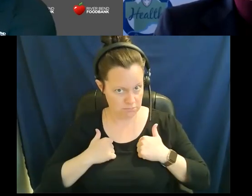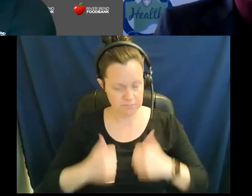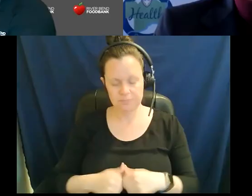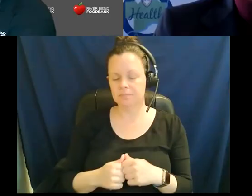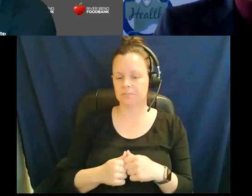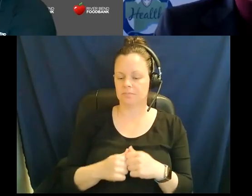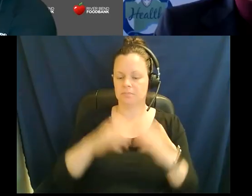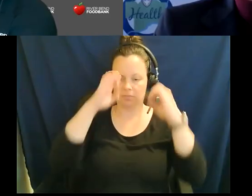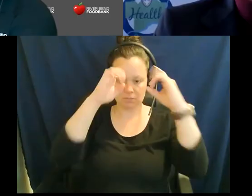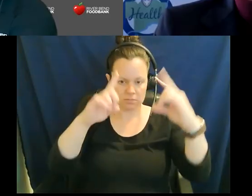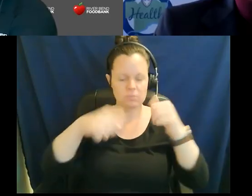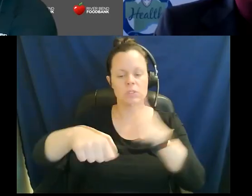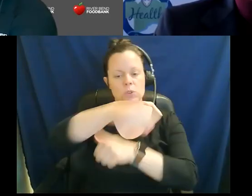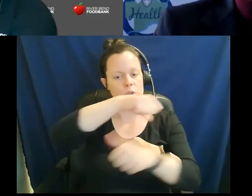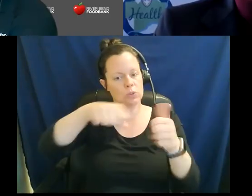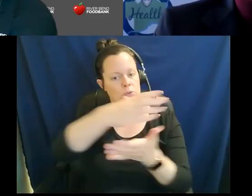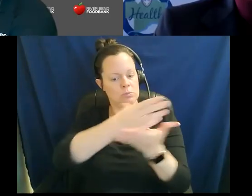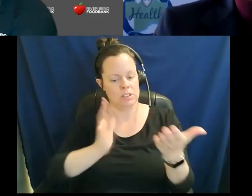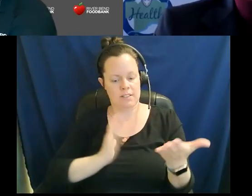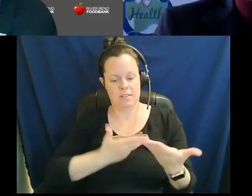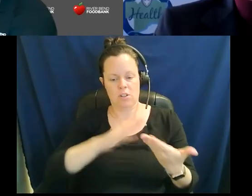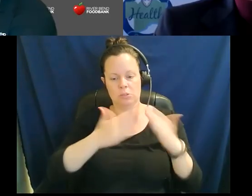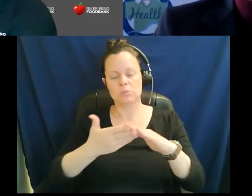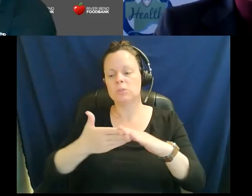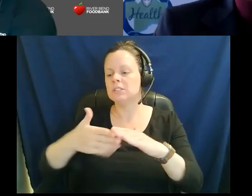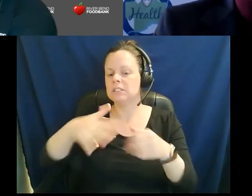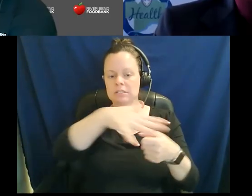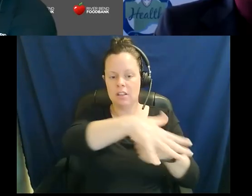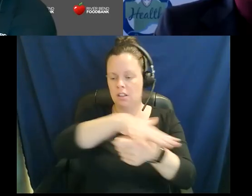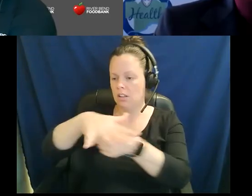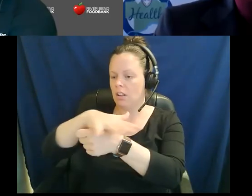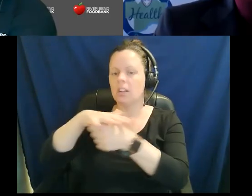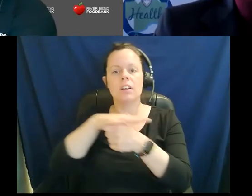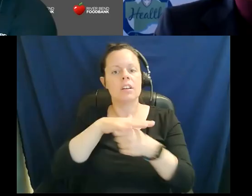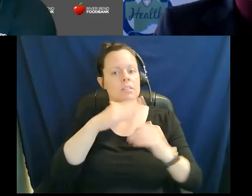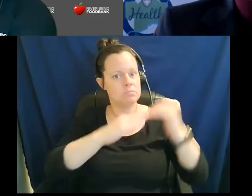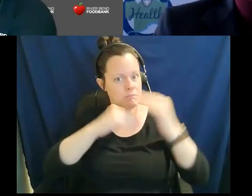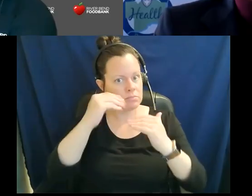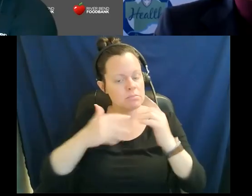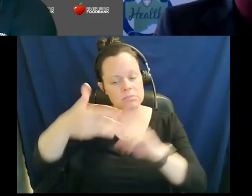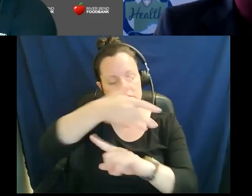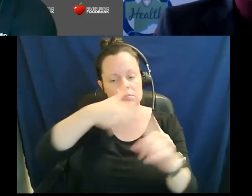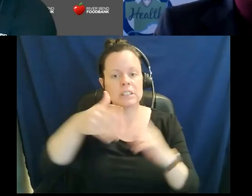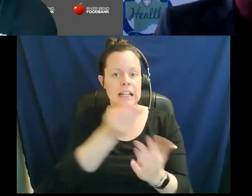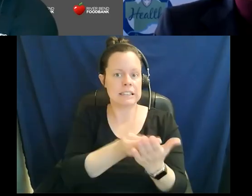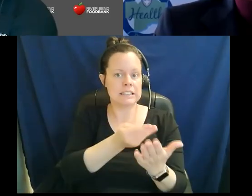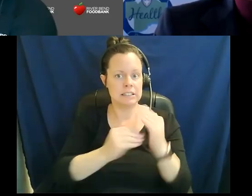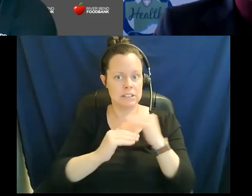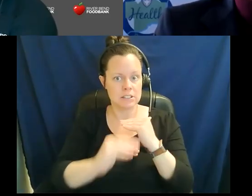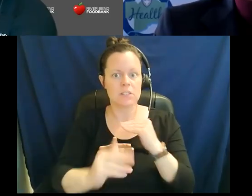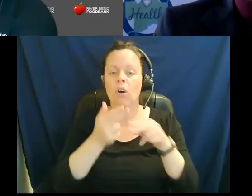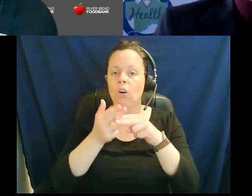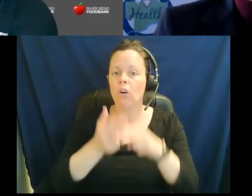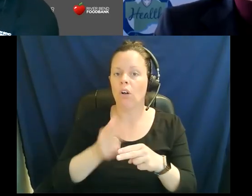social aspects of our communities, neighborhoods and built environments, and economic stability. We call these